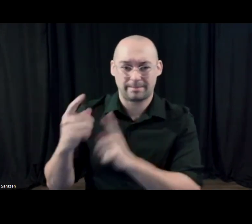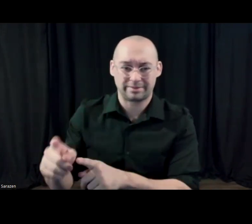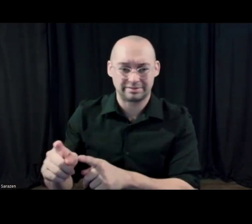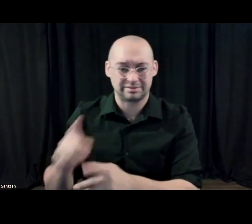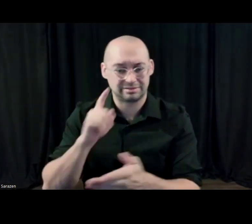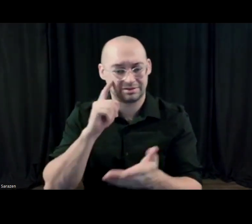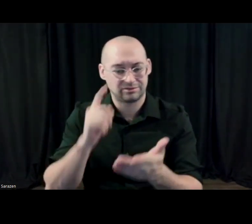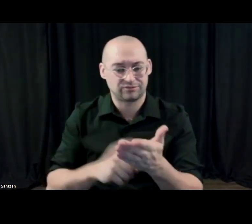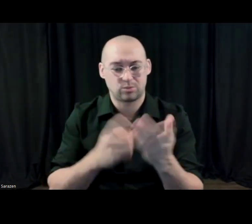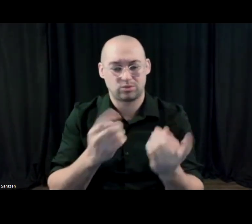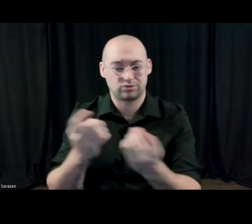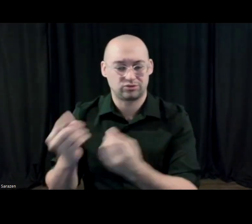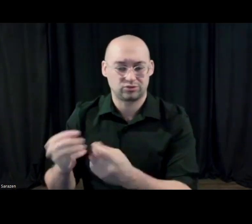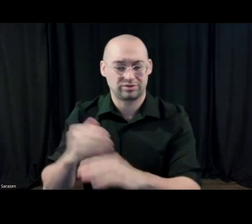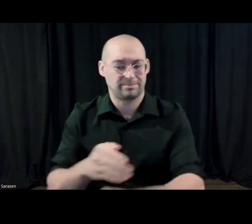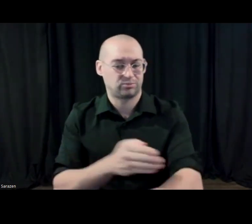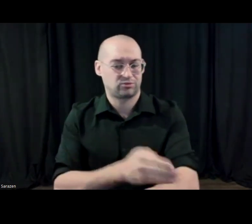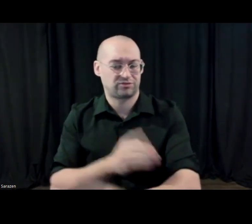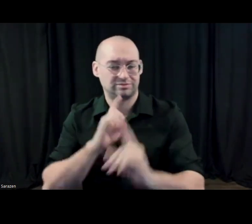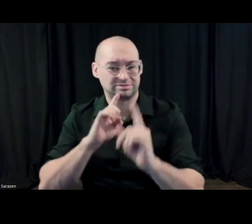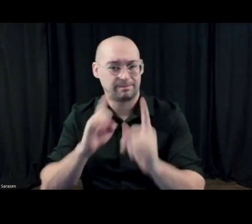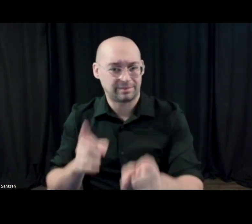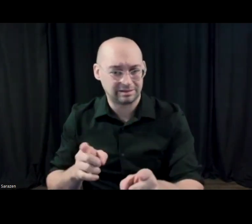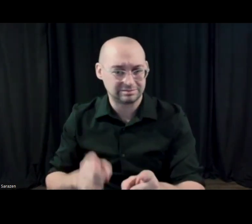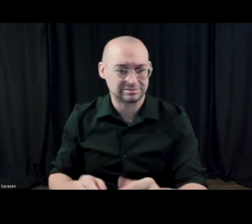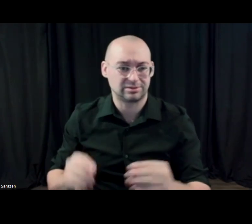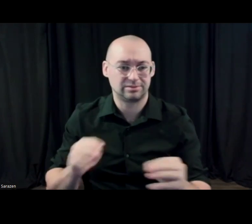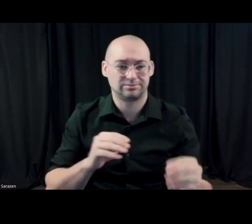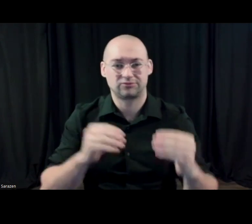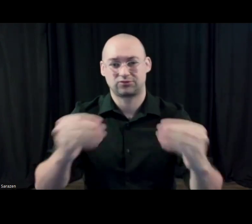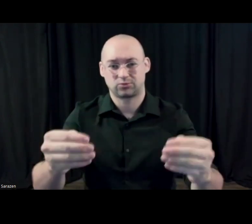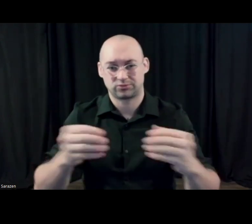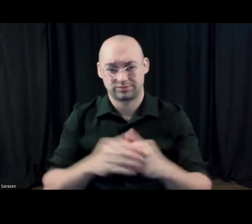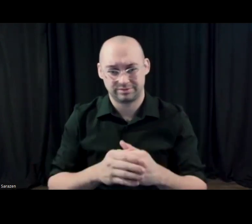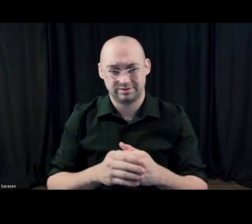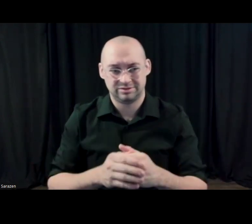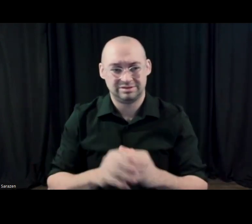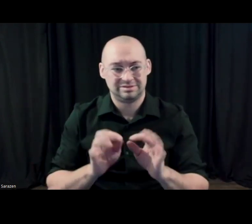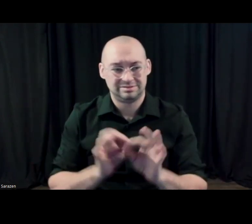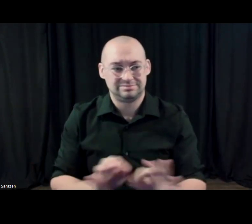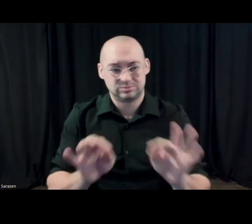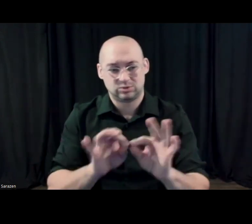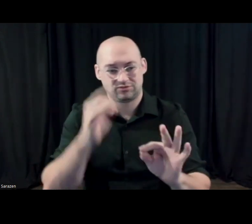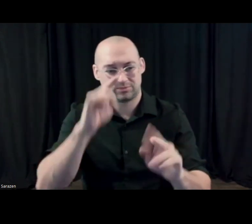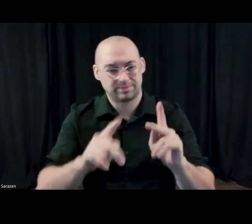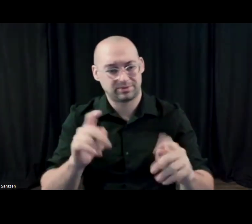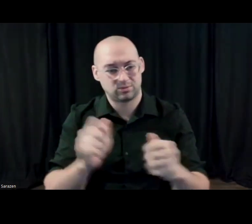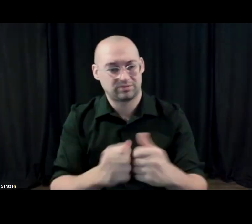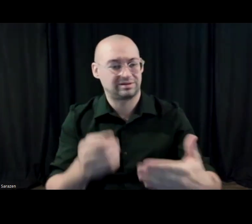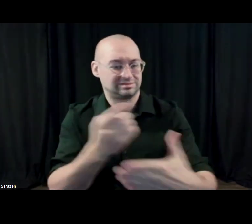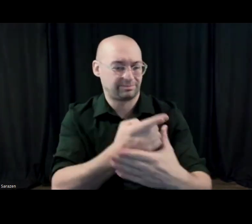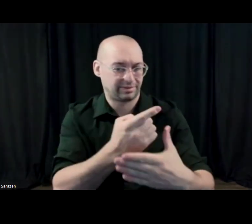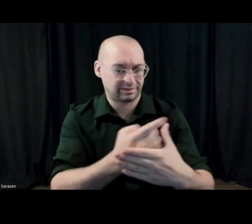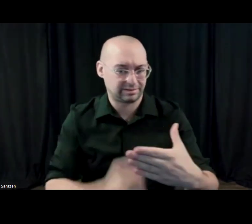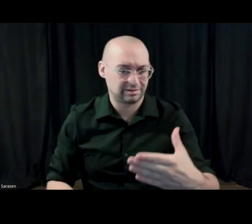identify what we can do to improve our responses moving forward, especially again for those that have disabilities and